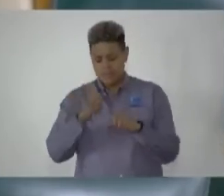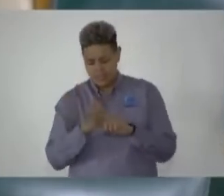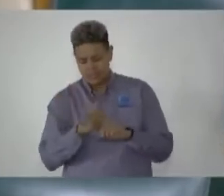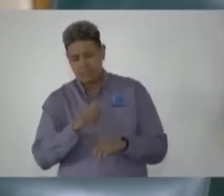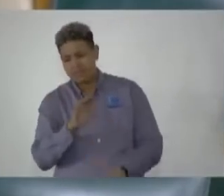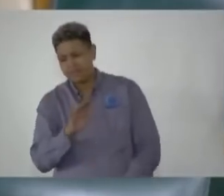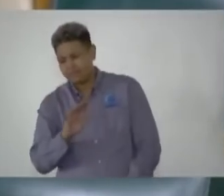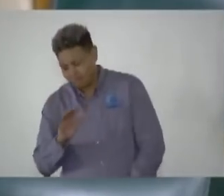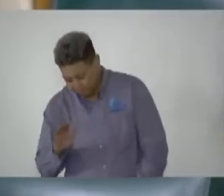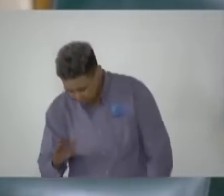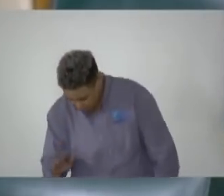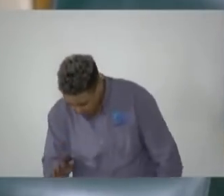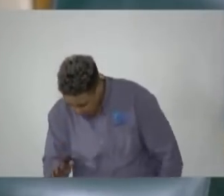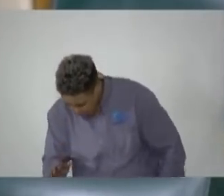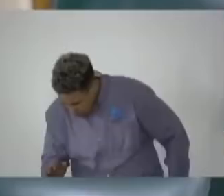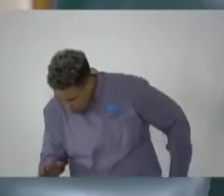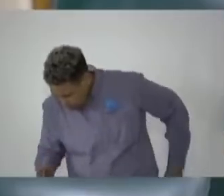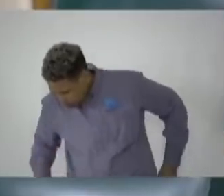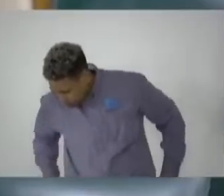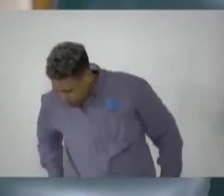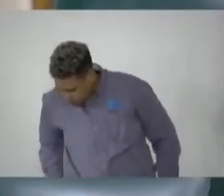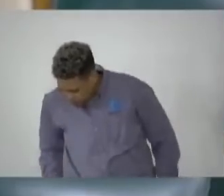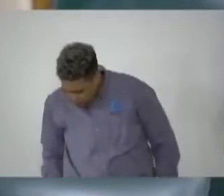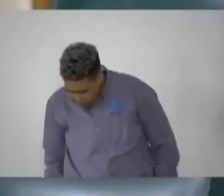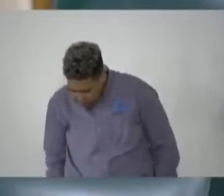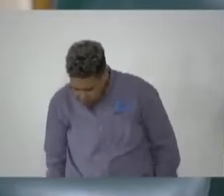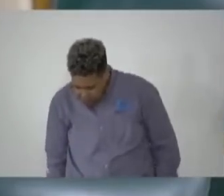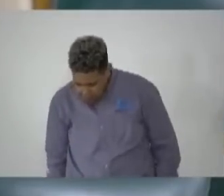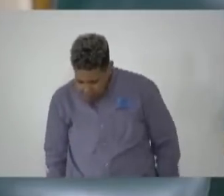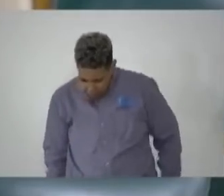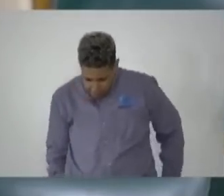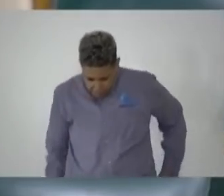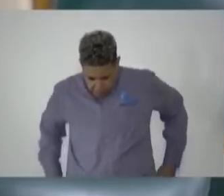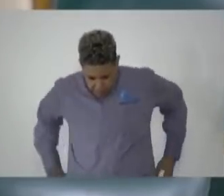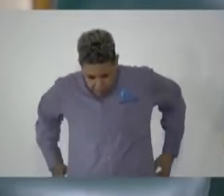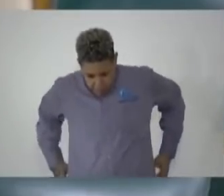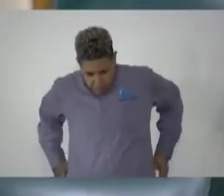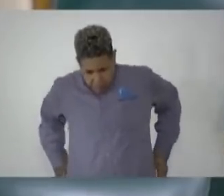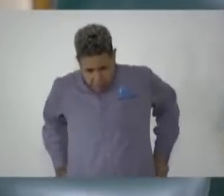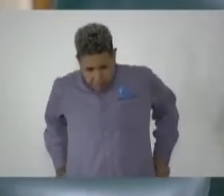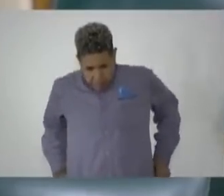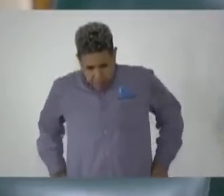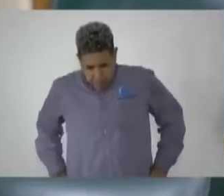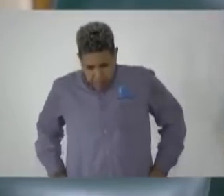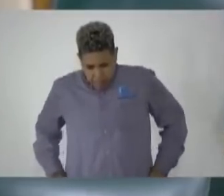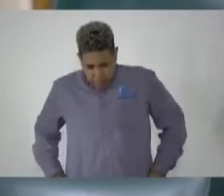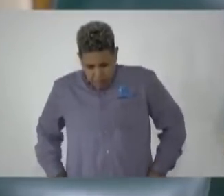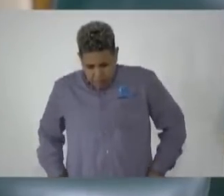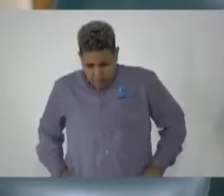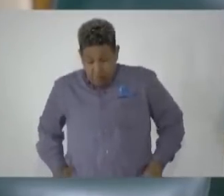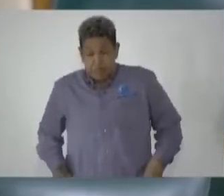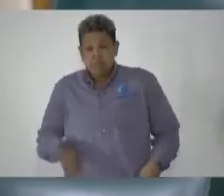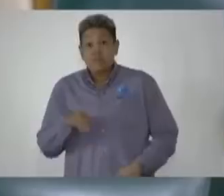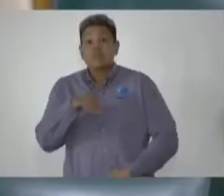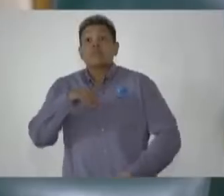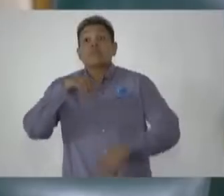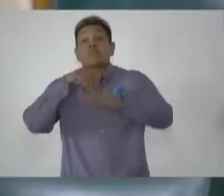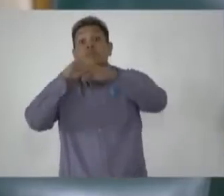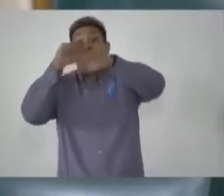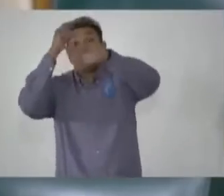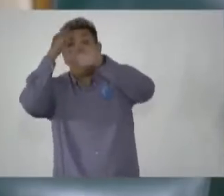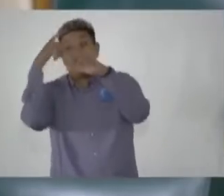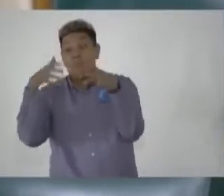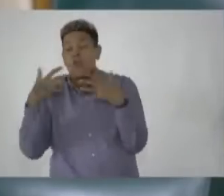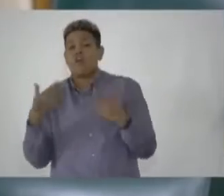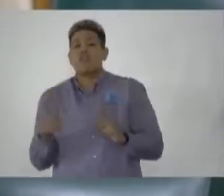that. In the public sector, the government would have already expanded the